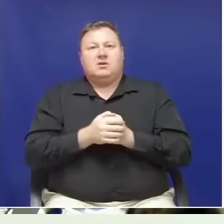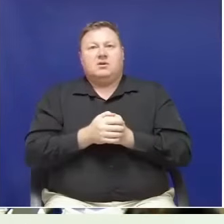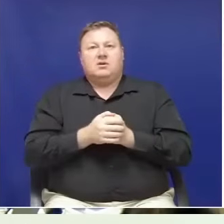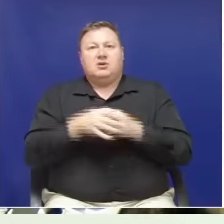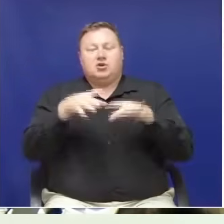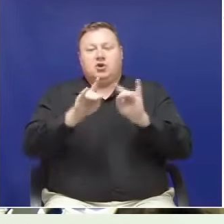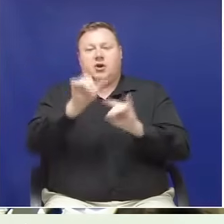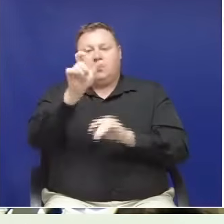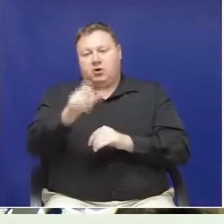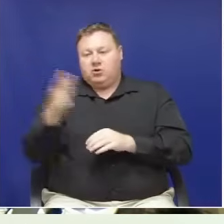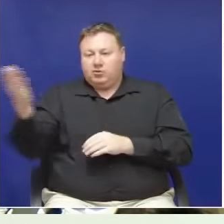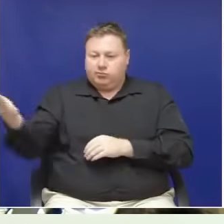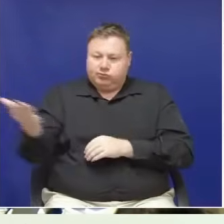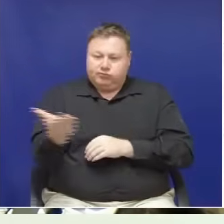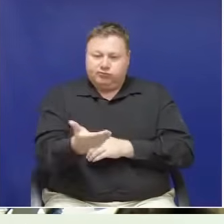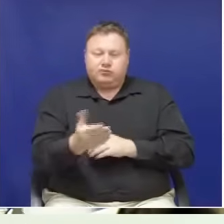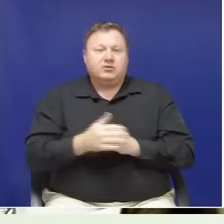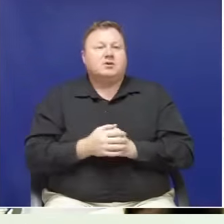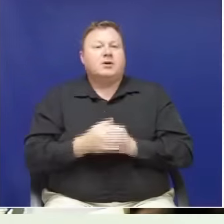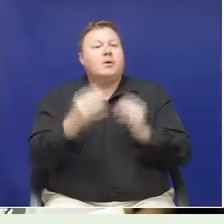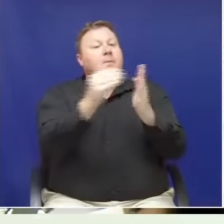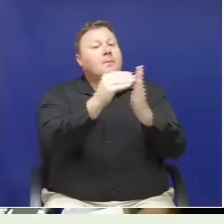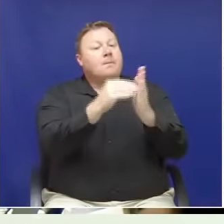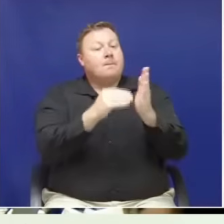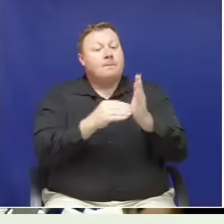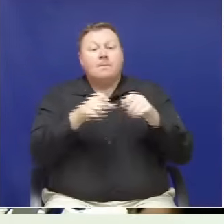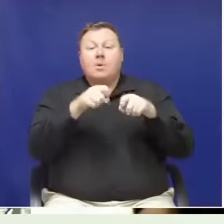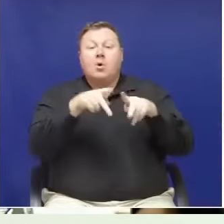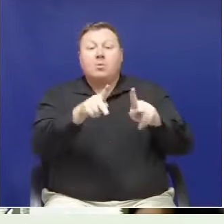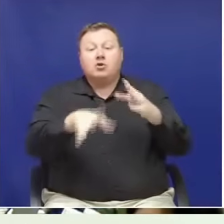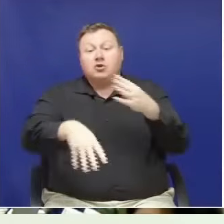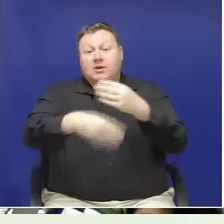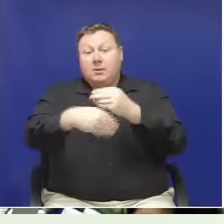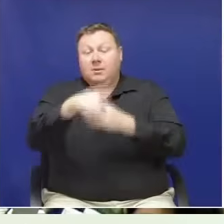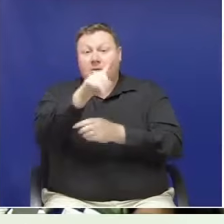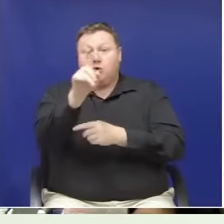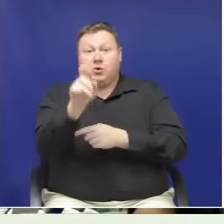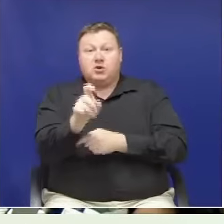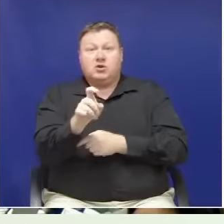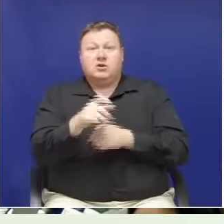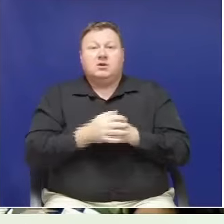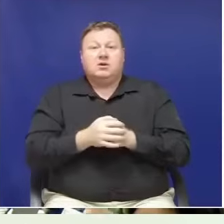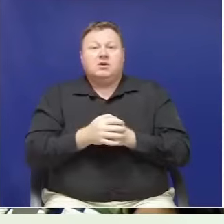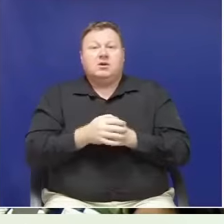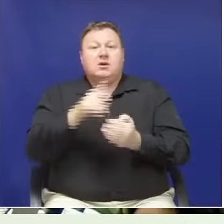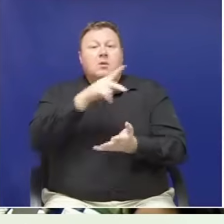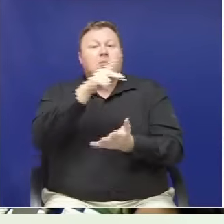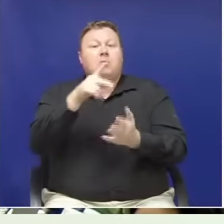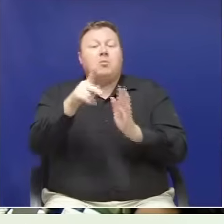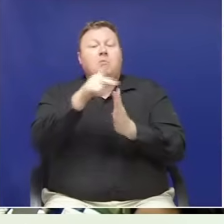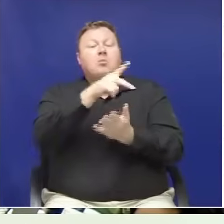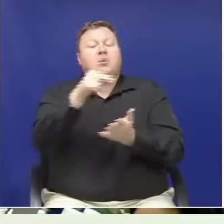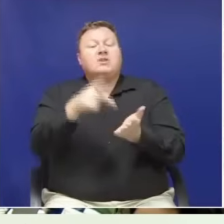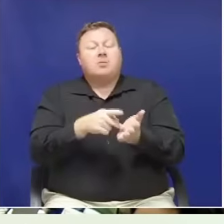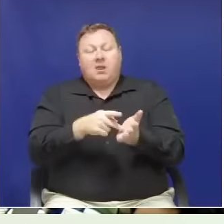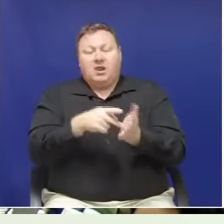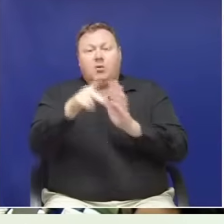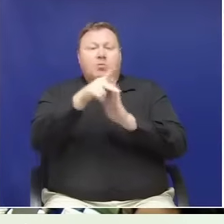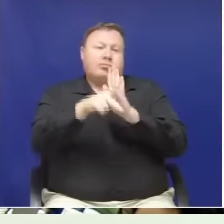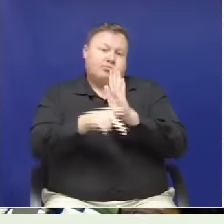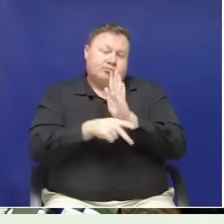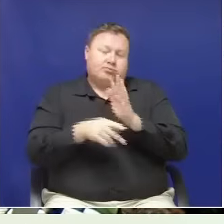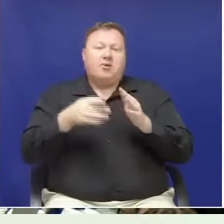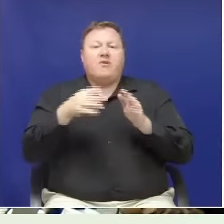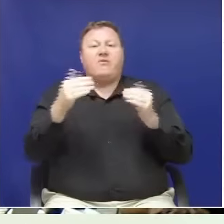officer. In allocating opportunities for supplementary questions, the principle of fairness, among others, has been